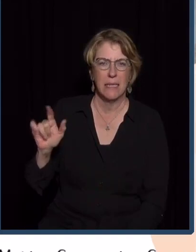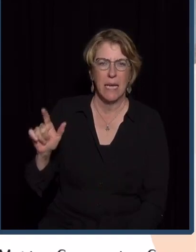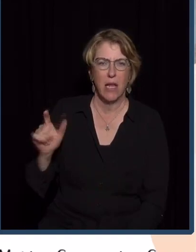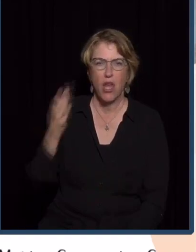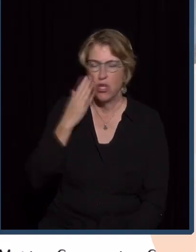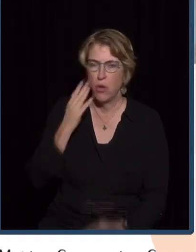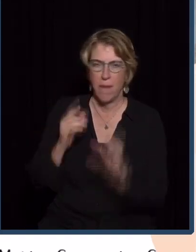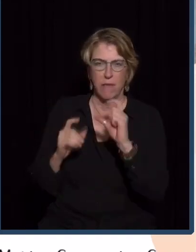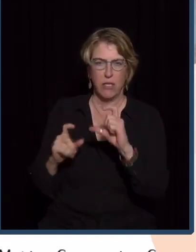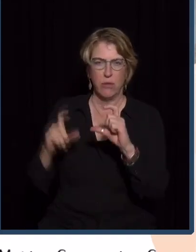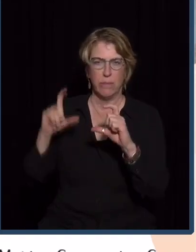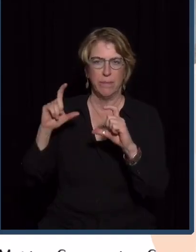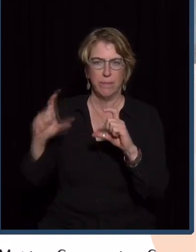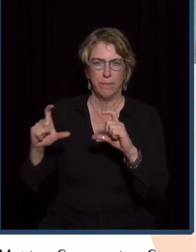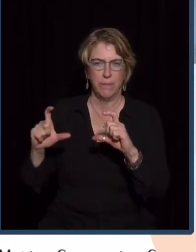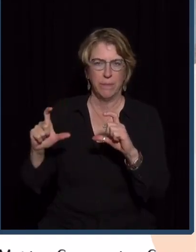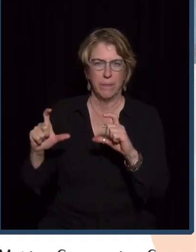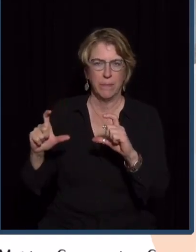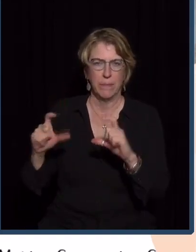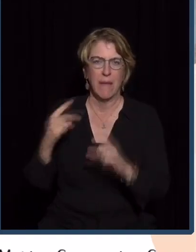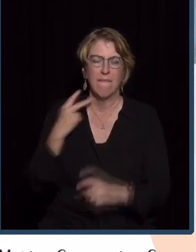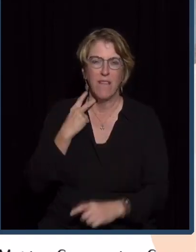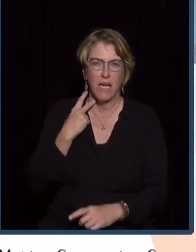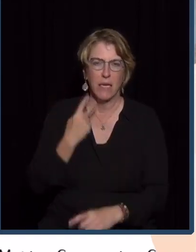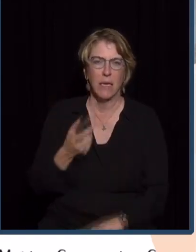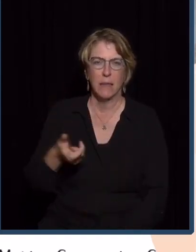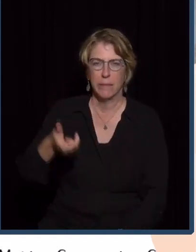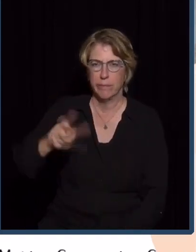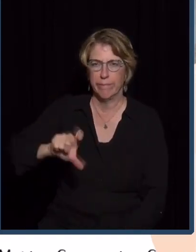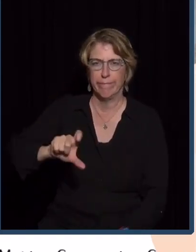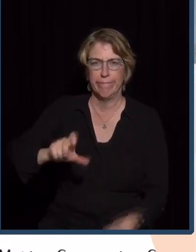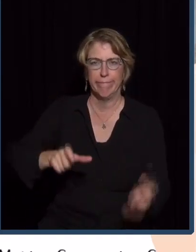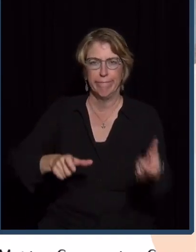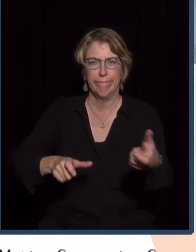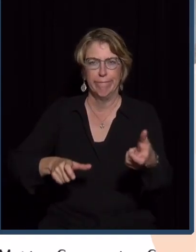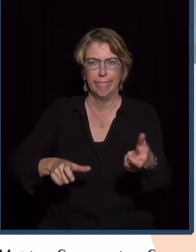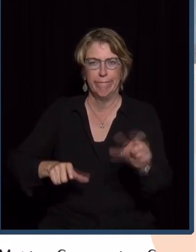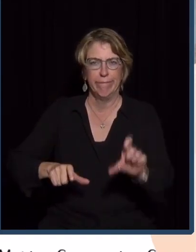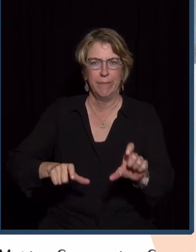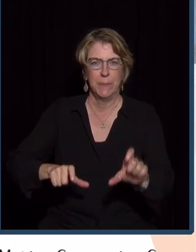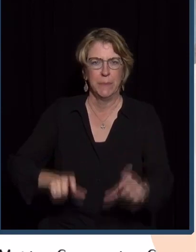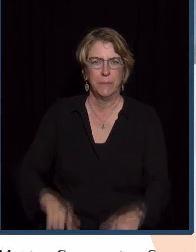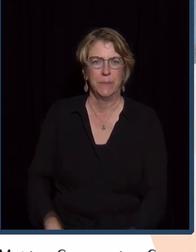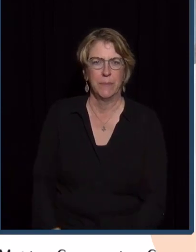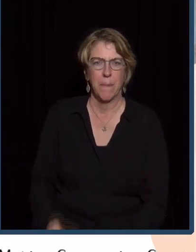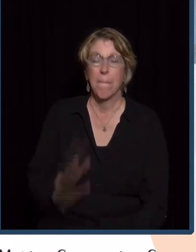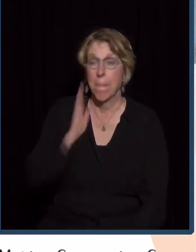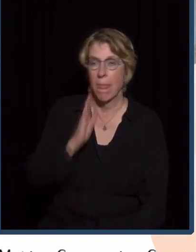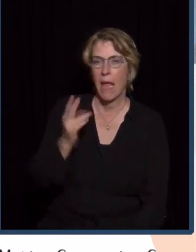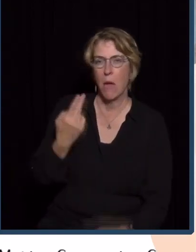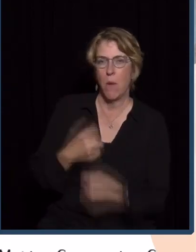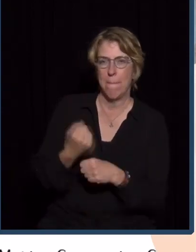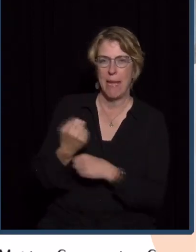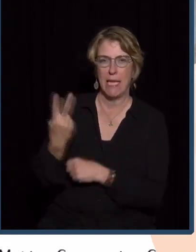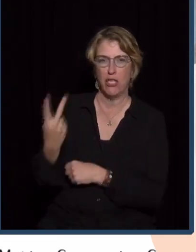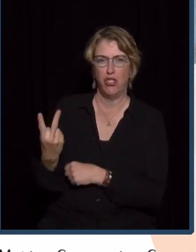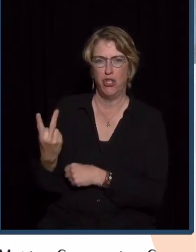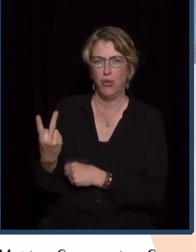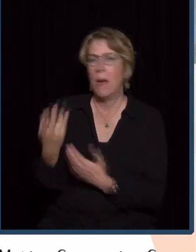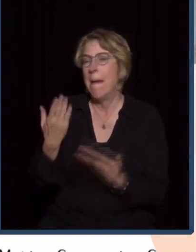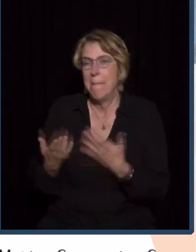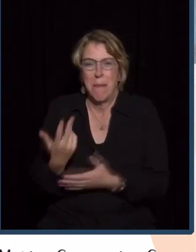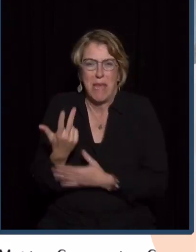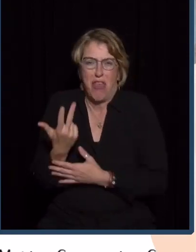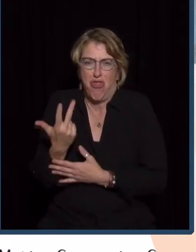bottles of Tito's vodka. Both of them? Both go in, yes. Yeesh. And this is going to make 2 cocktails, 3 if you want them